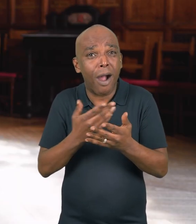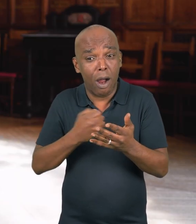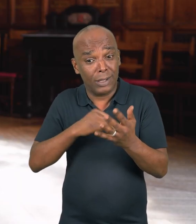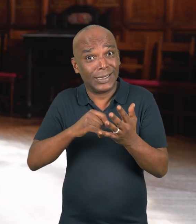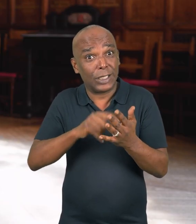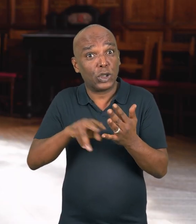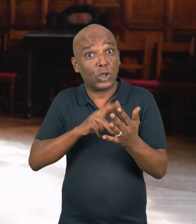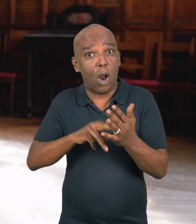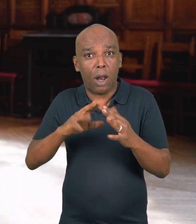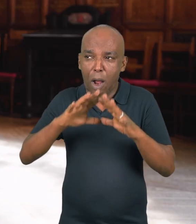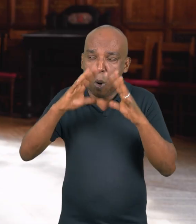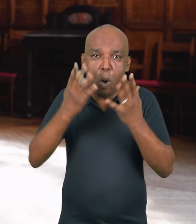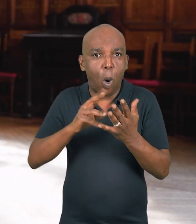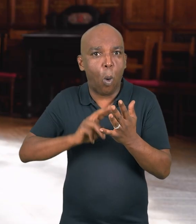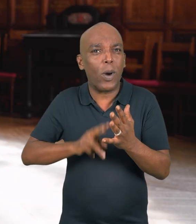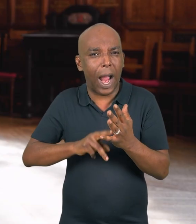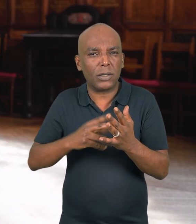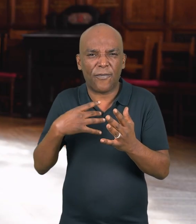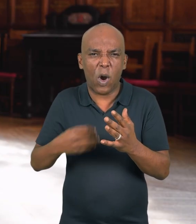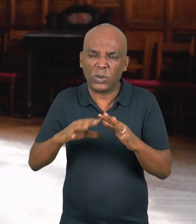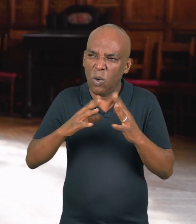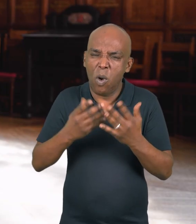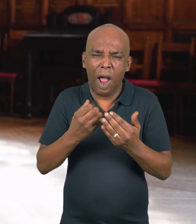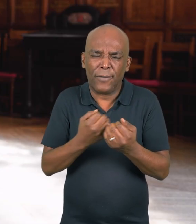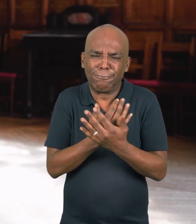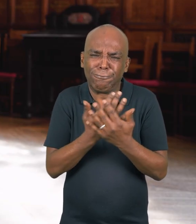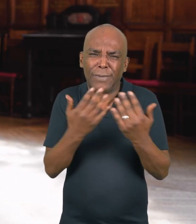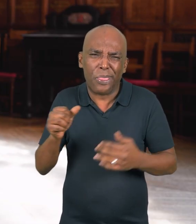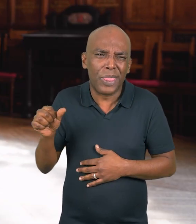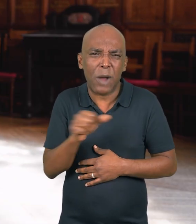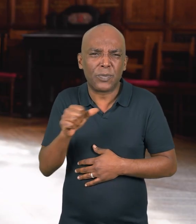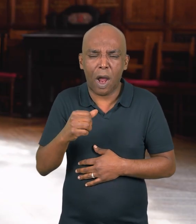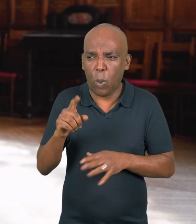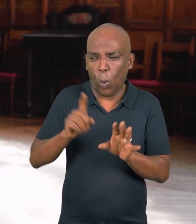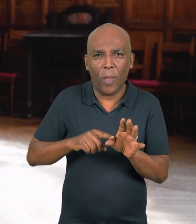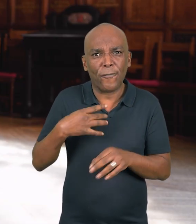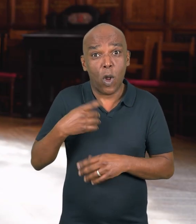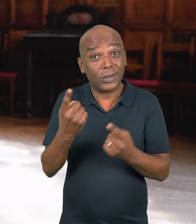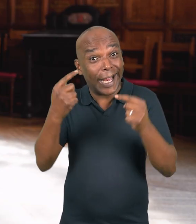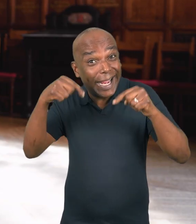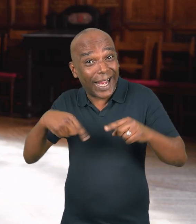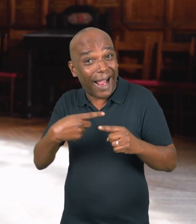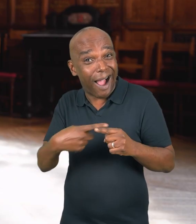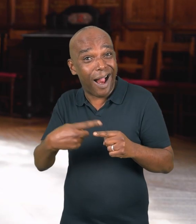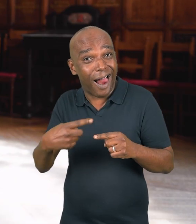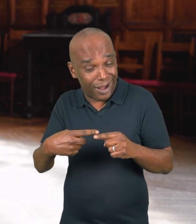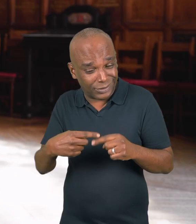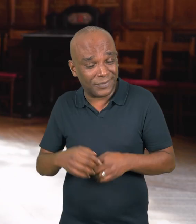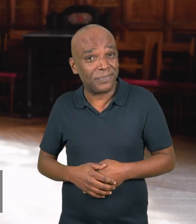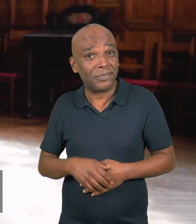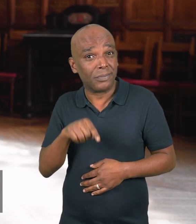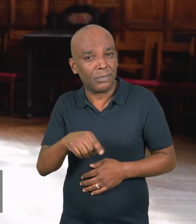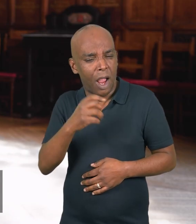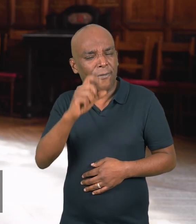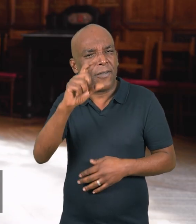has volunteers all around the world, including many thousands of youth volunteers. In